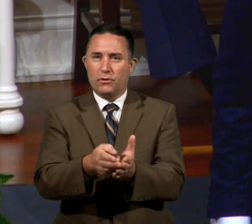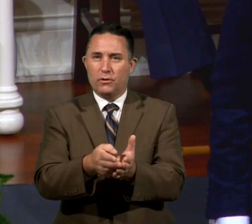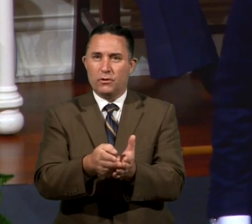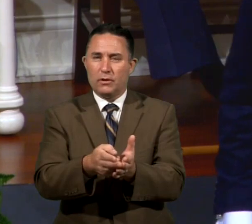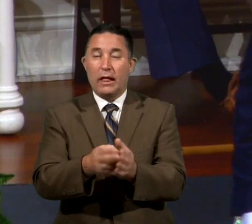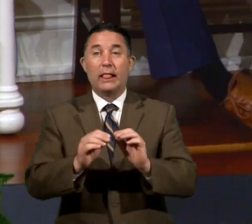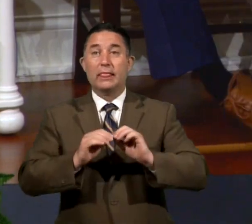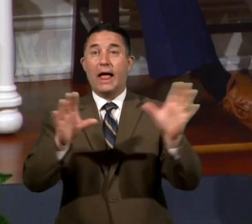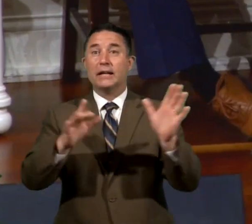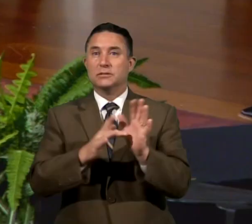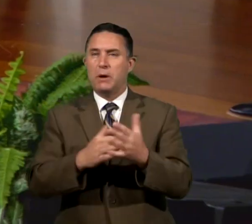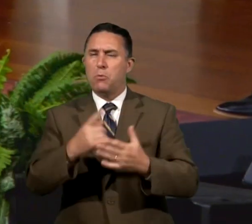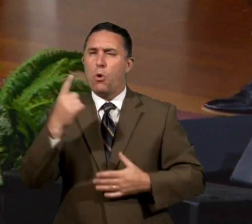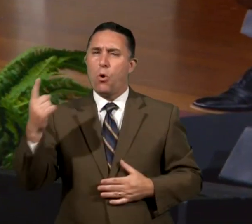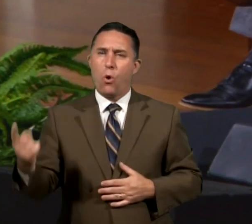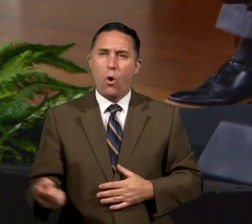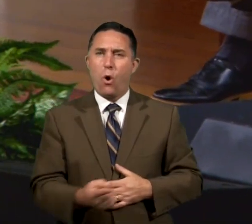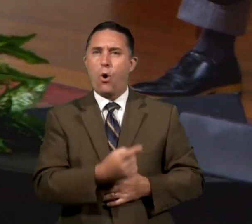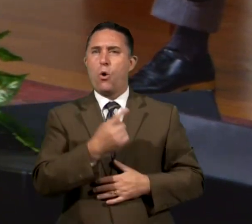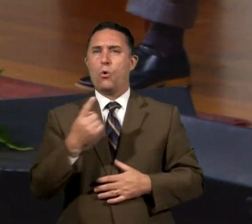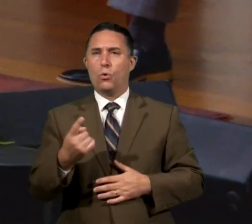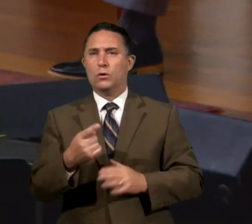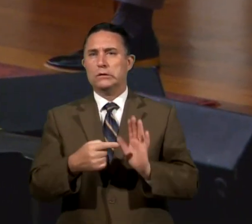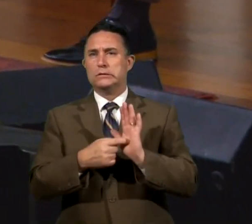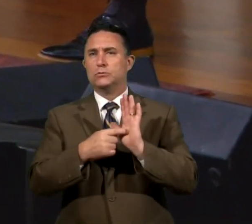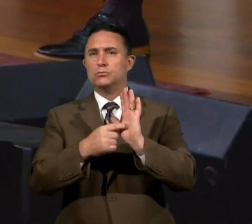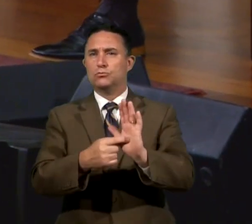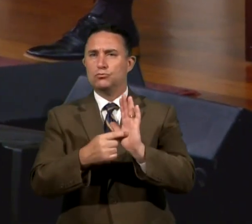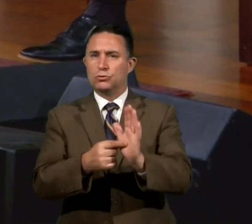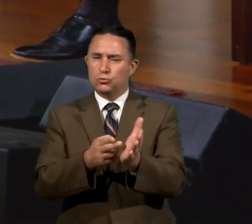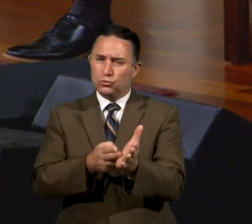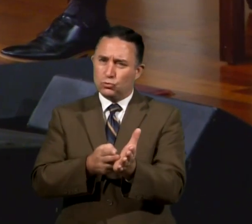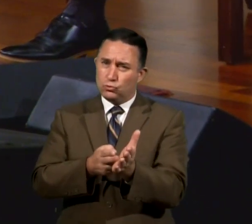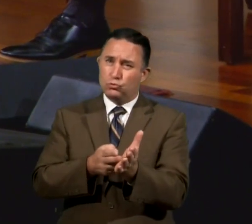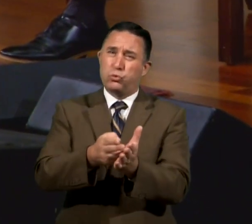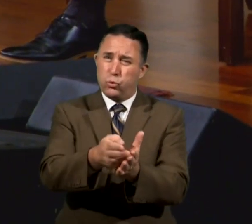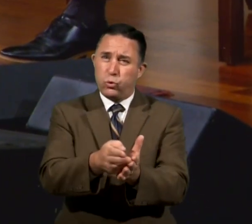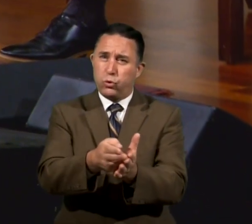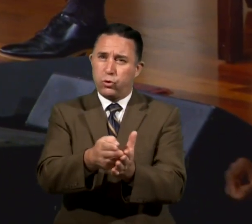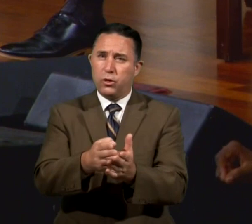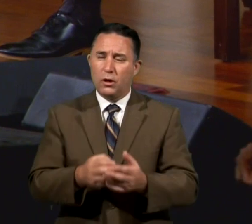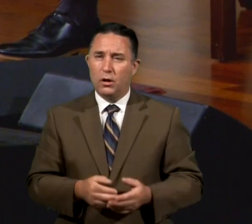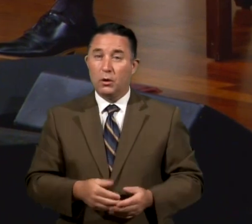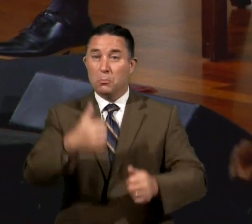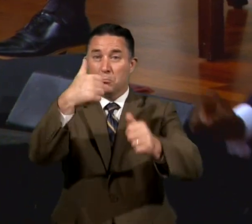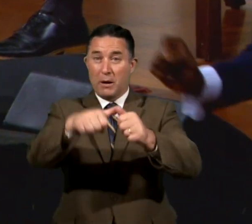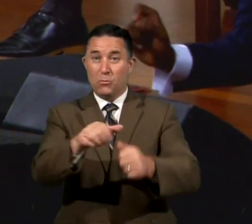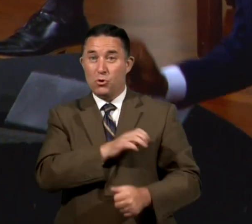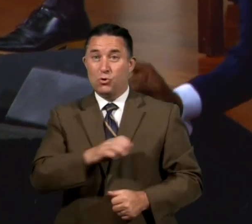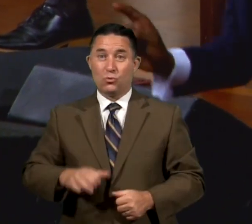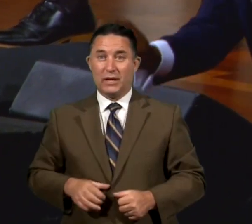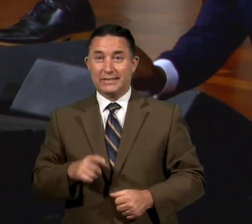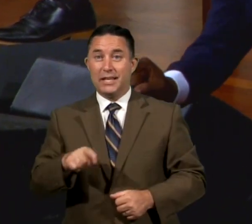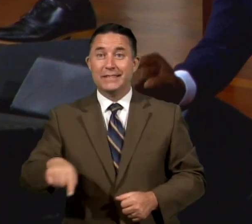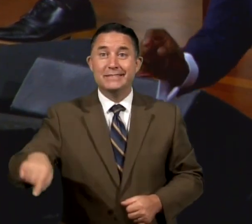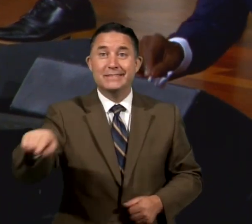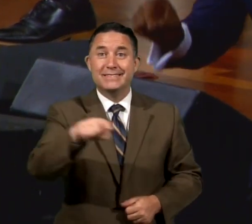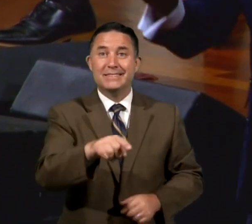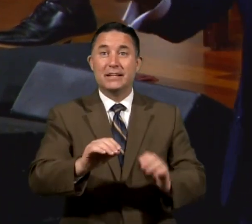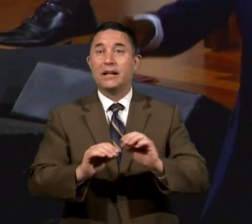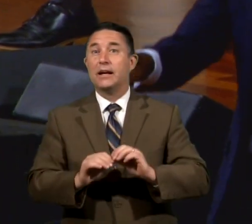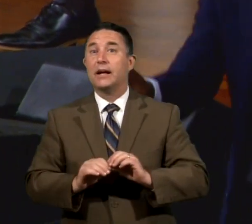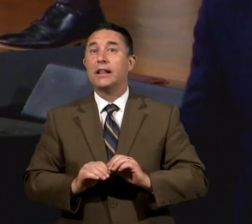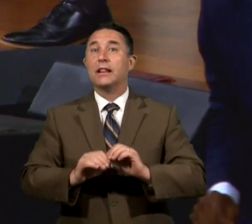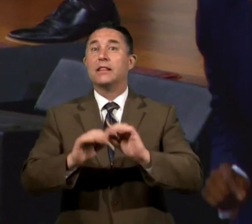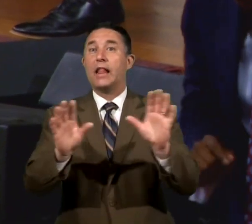Lights in the Bible always represents truth. You remember where Christ said that ye are